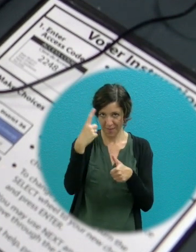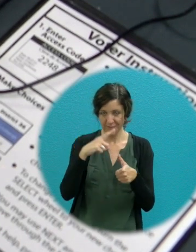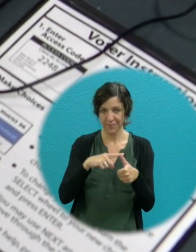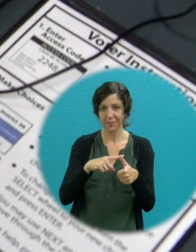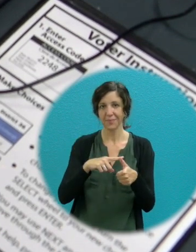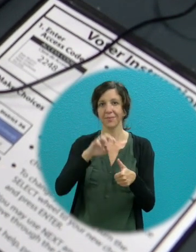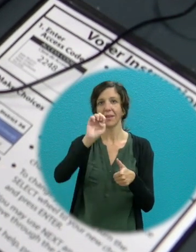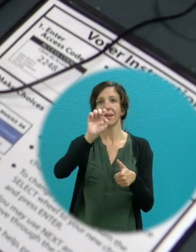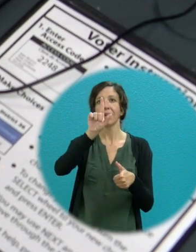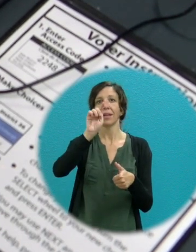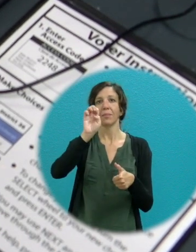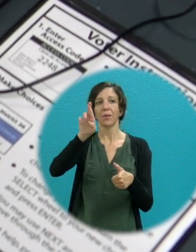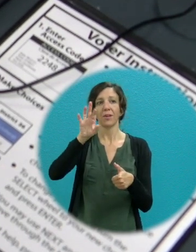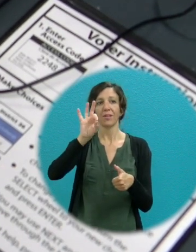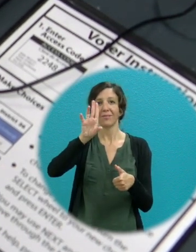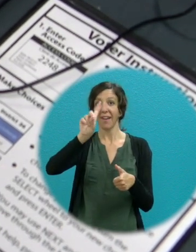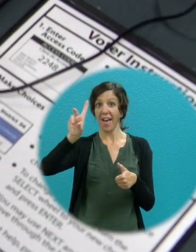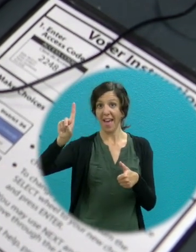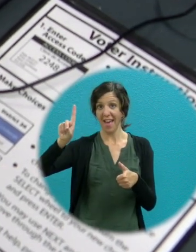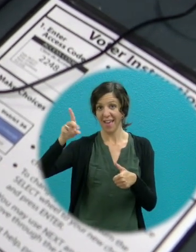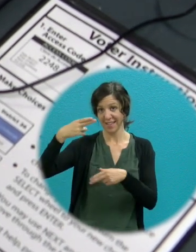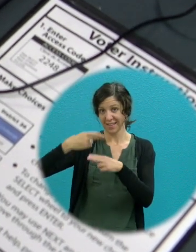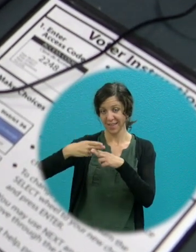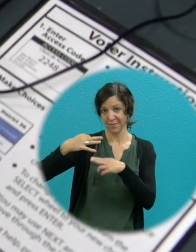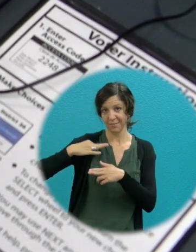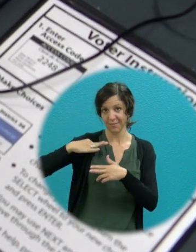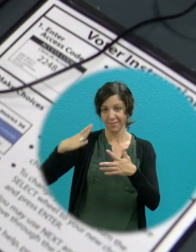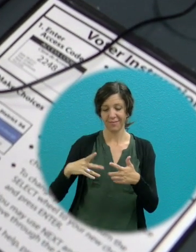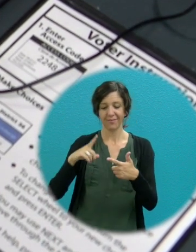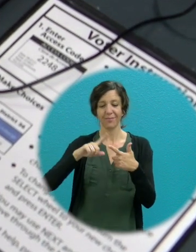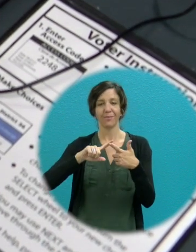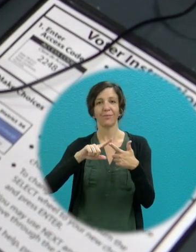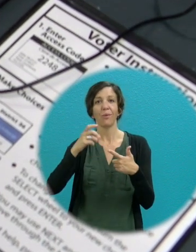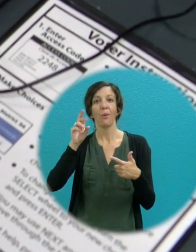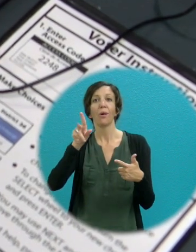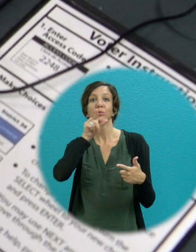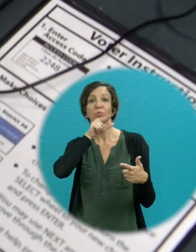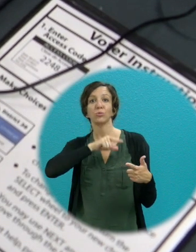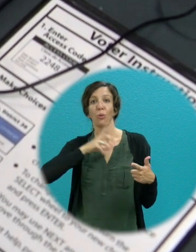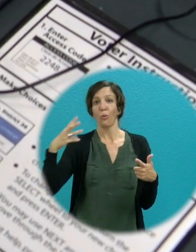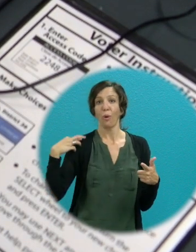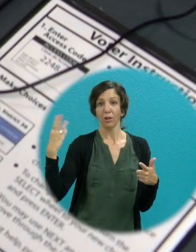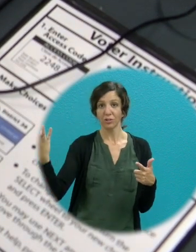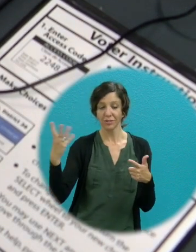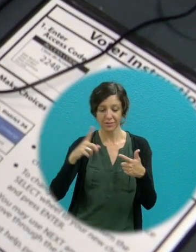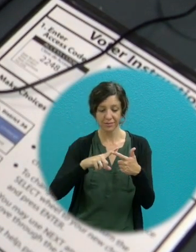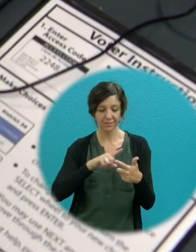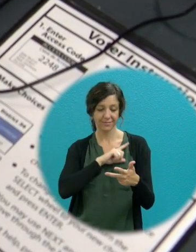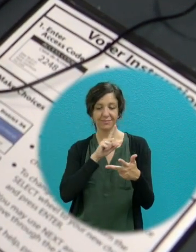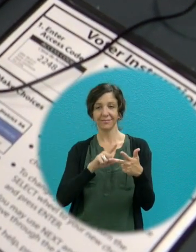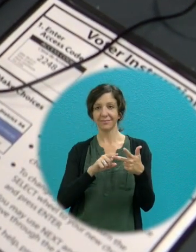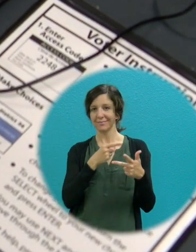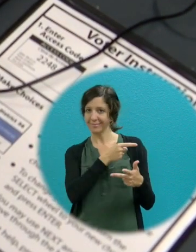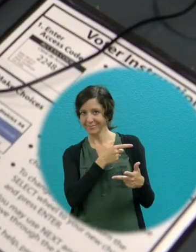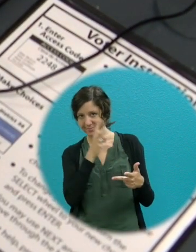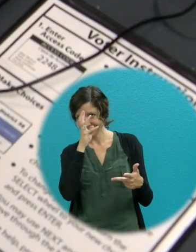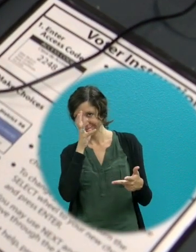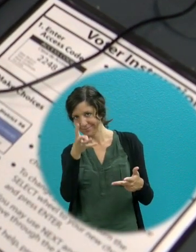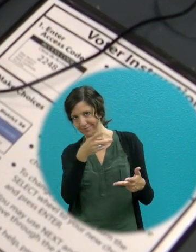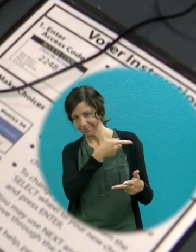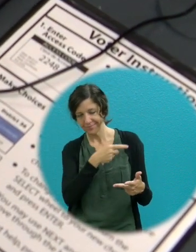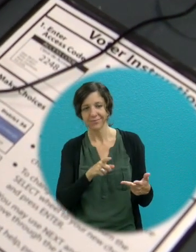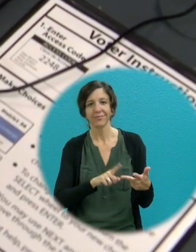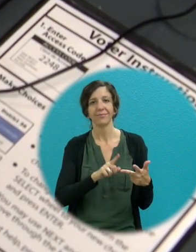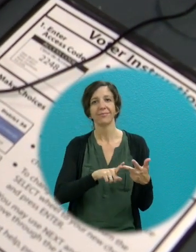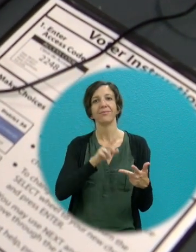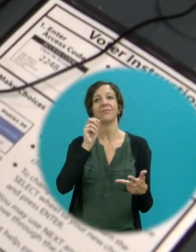Party Elmer preference, Fudd Literary. Hunter. George or Washington. George Party Washington. preference, none. President. You have selected. George Washington.